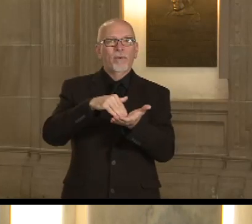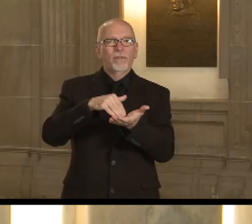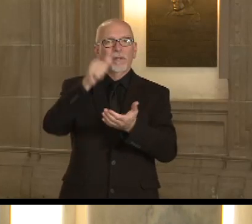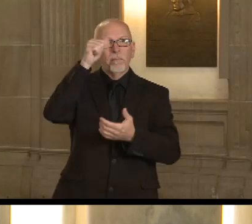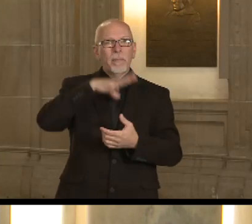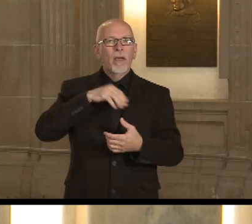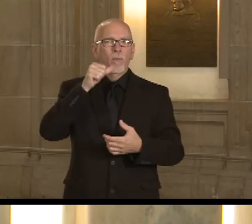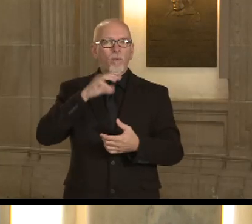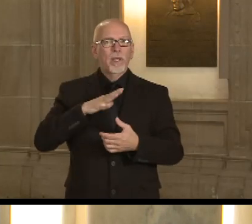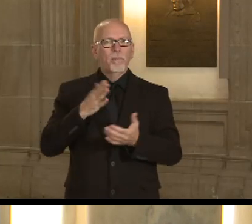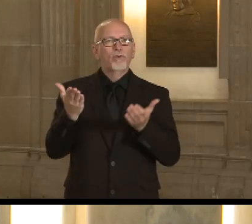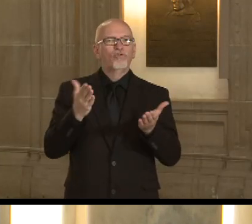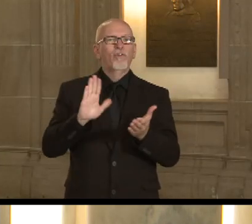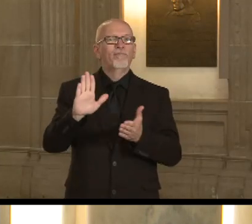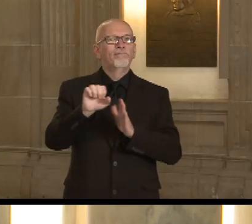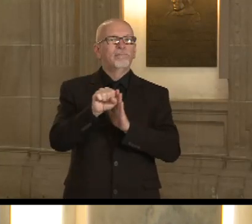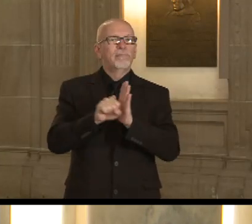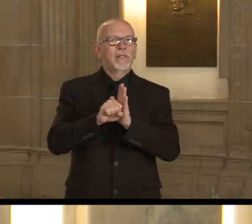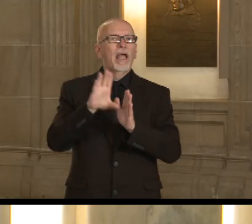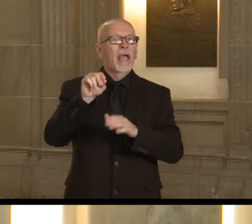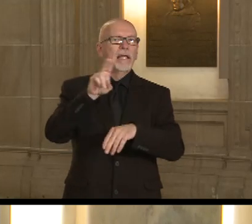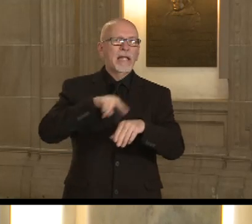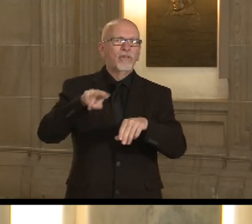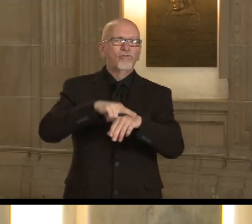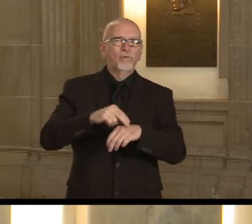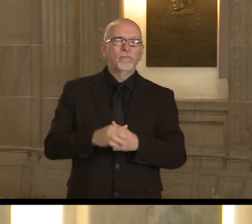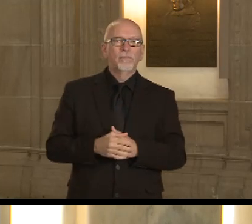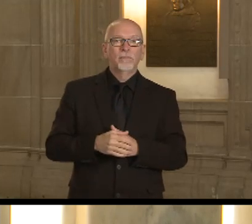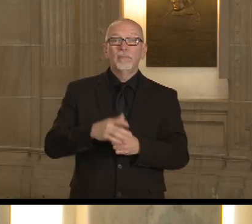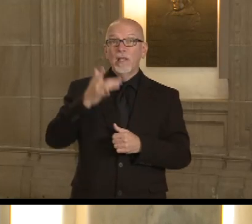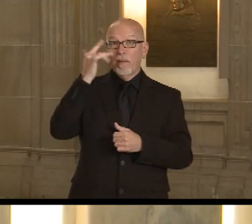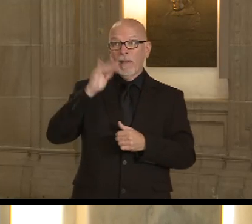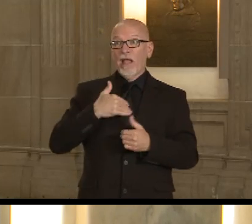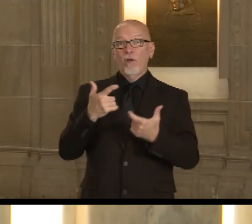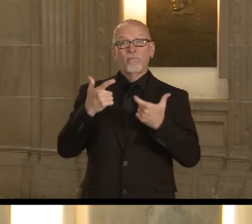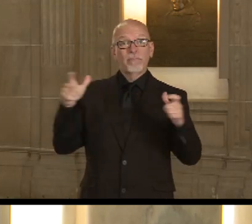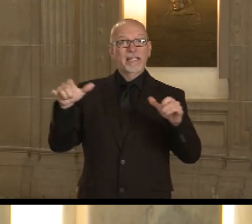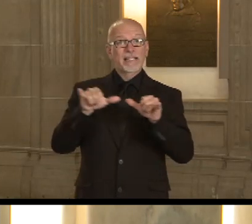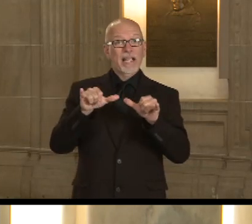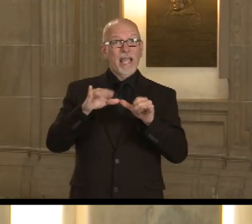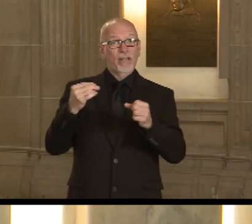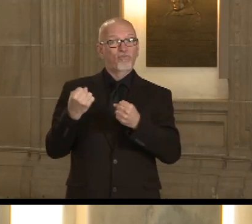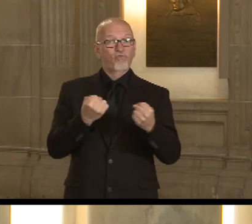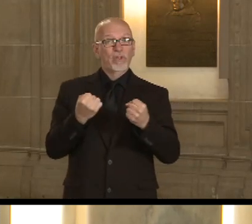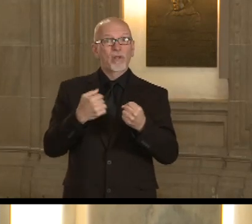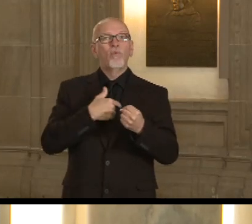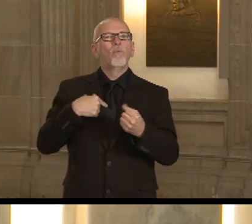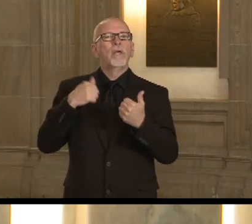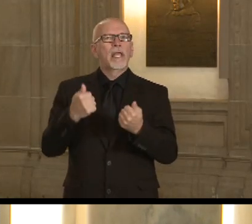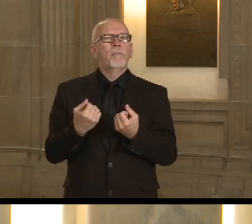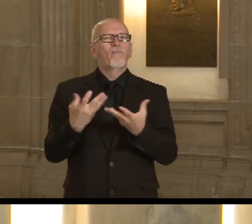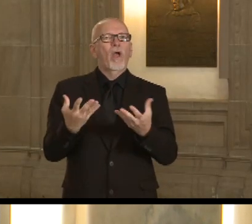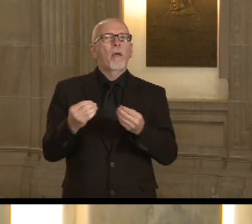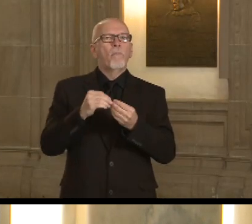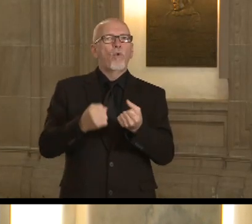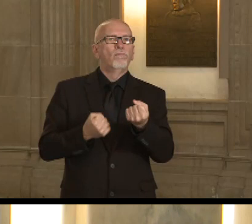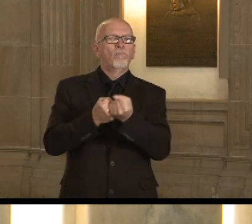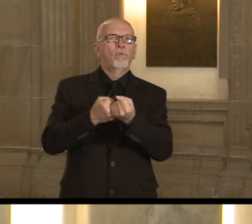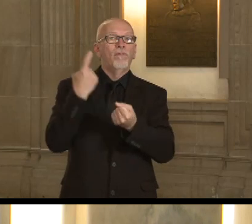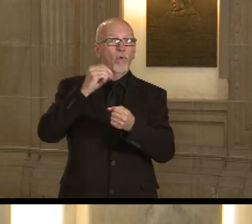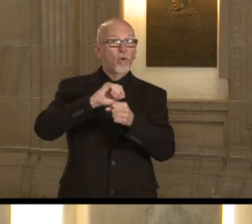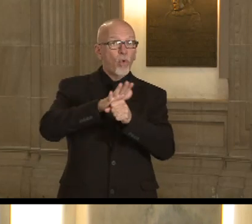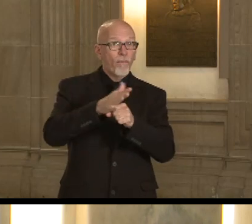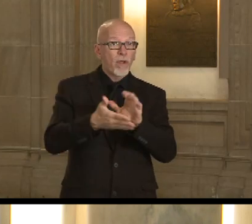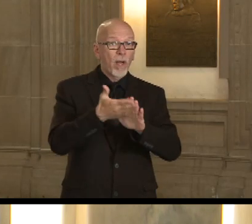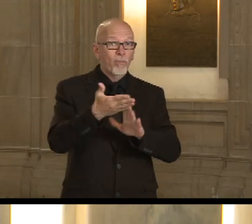men and women serving their state and nation. Because of our size and strength, we continue to provide necessary support to